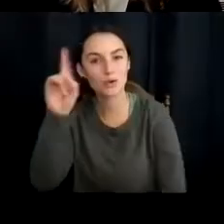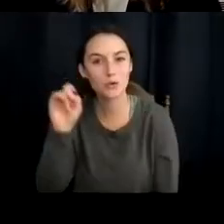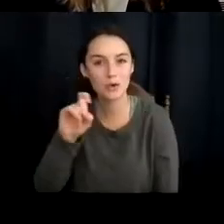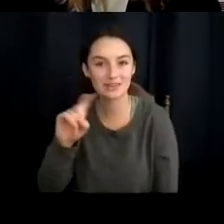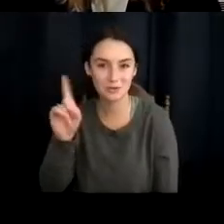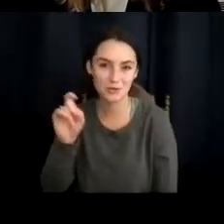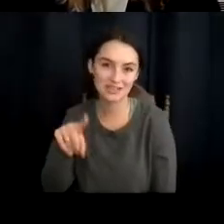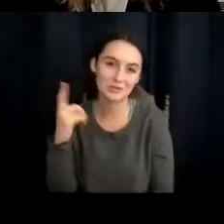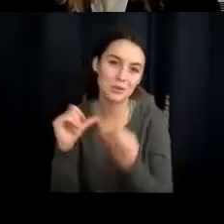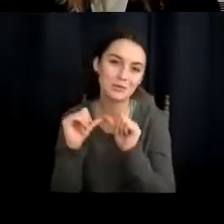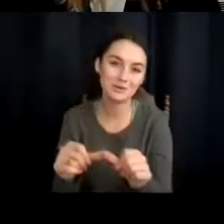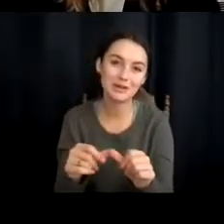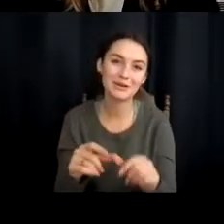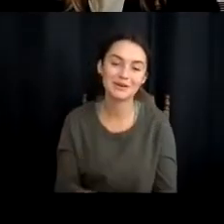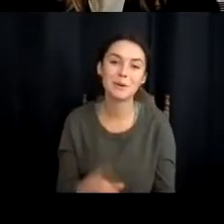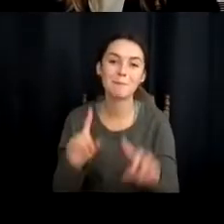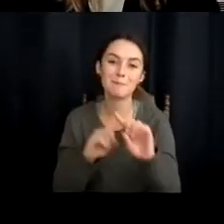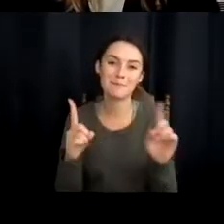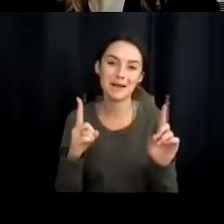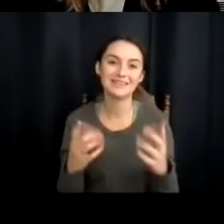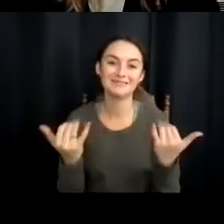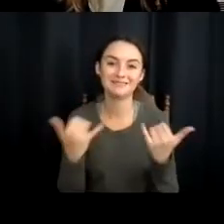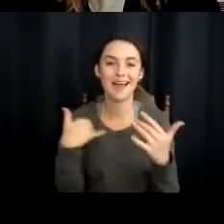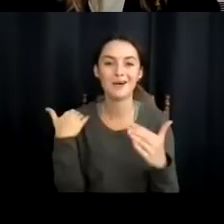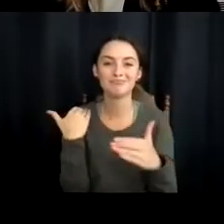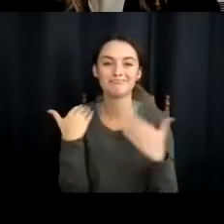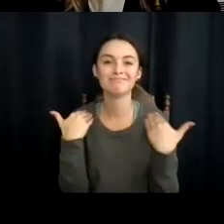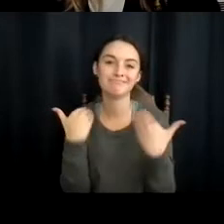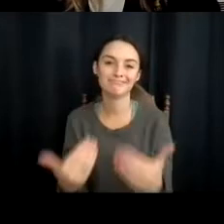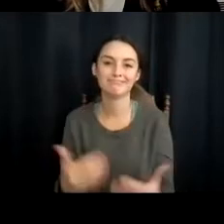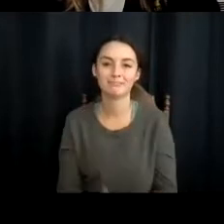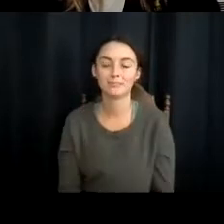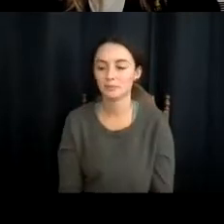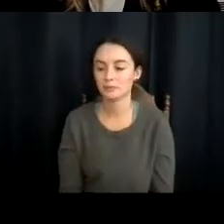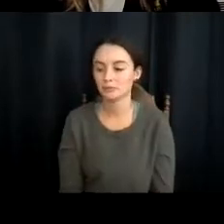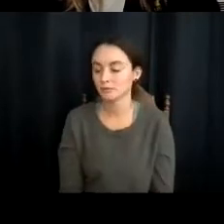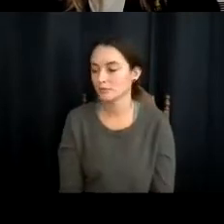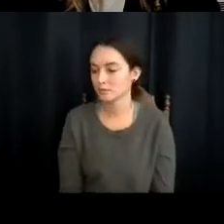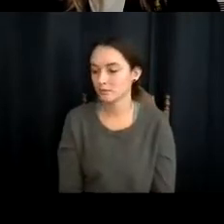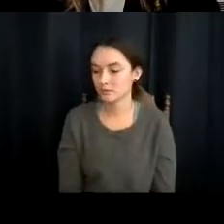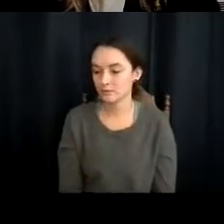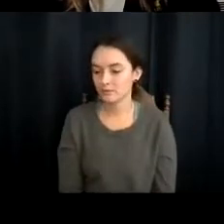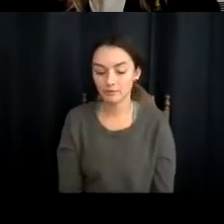go. But for the sake of time, I'm going to put them on pause for a second and hop forward to the House chamber. So we're going to go